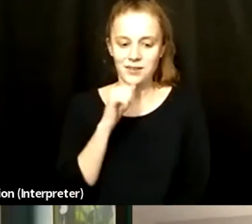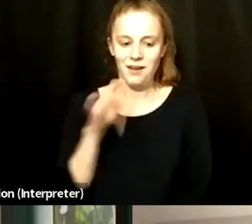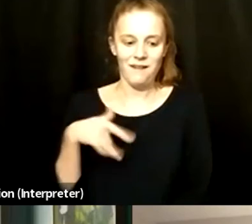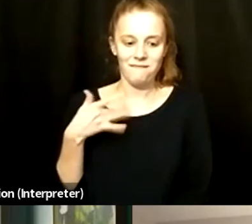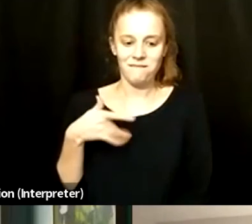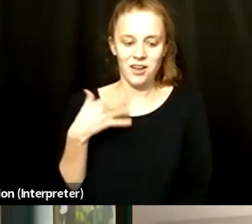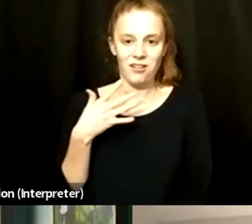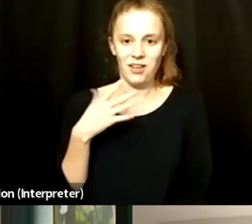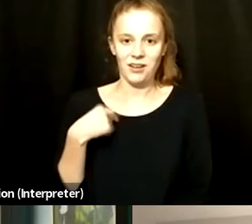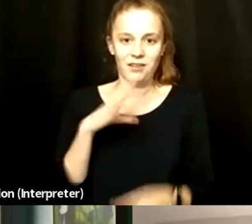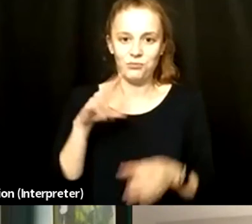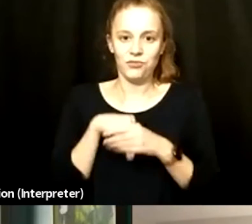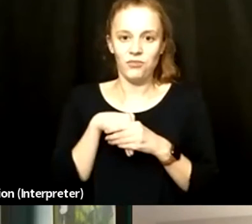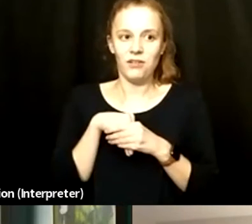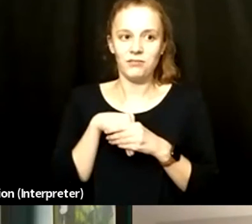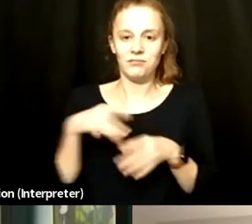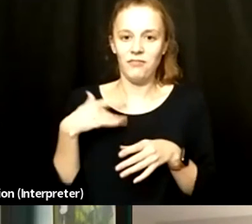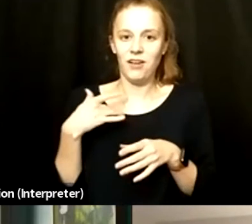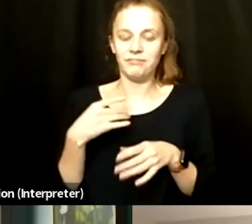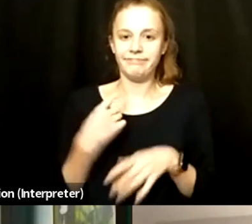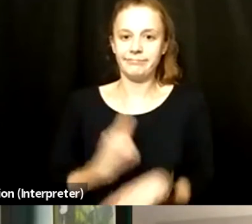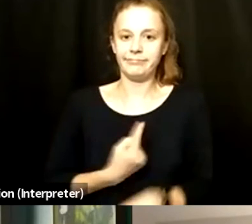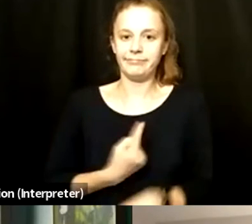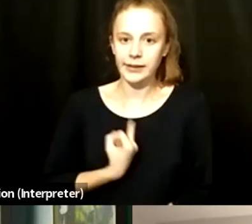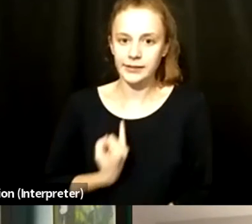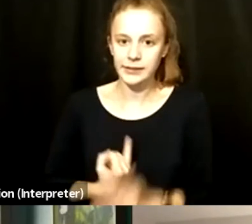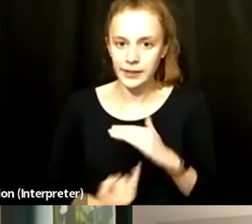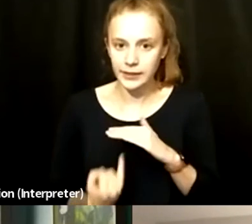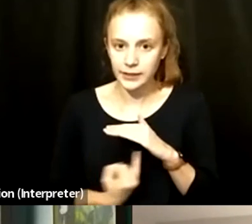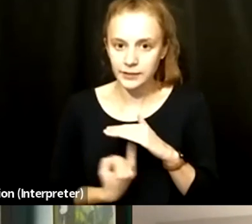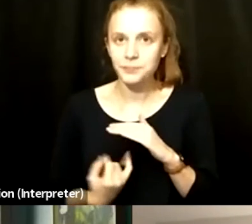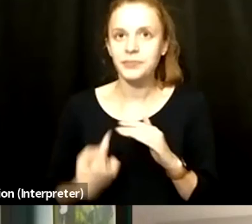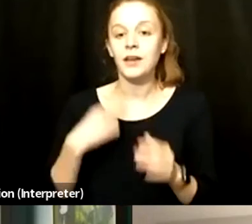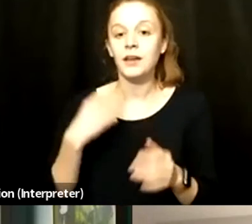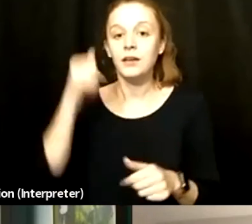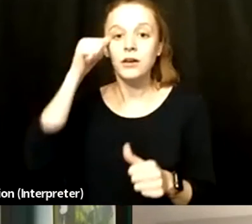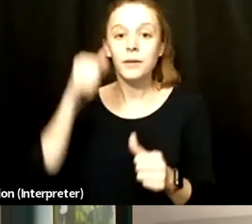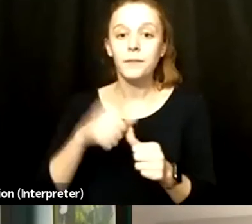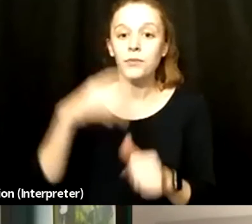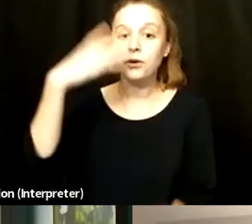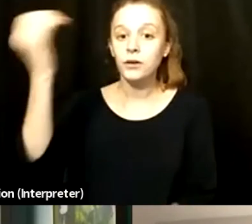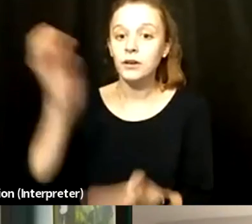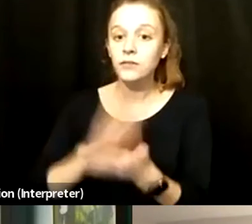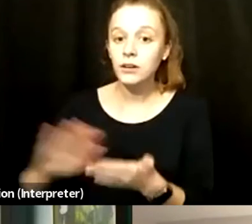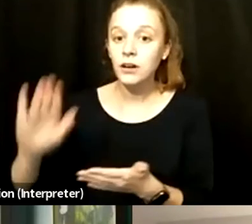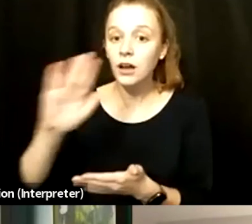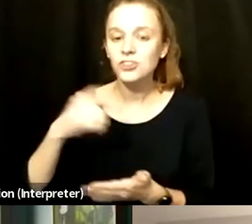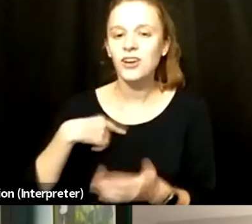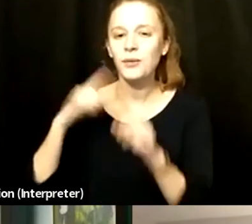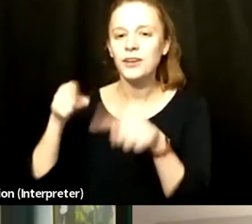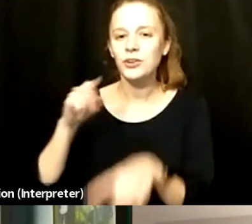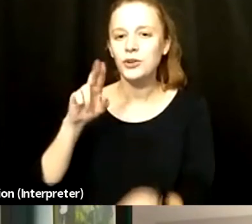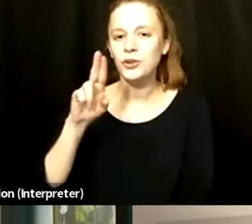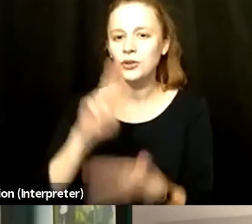And I remember going off to college, and all of the students I went to the University of Illinois,